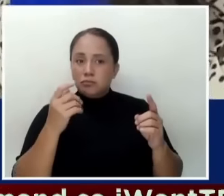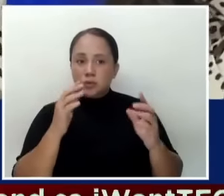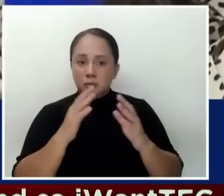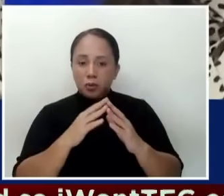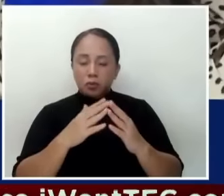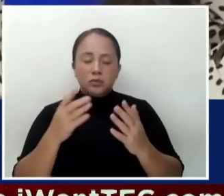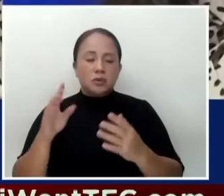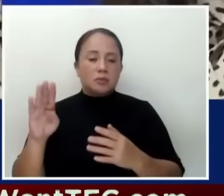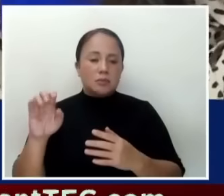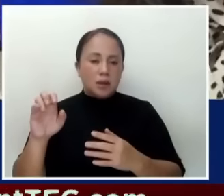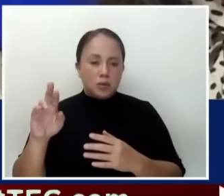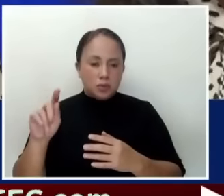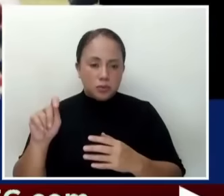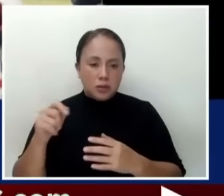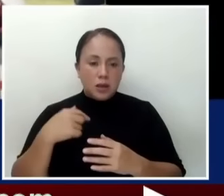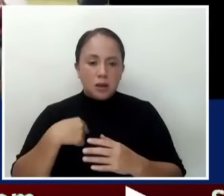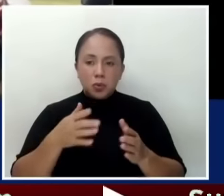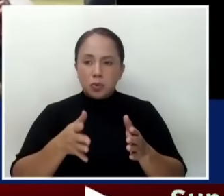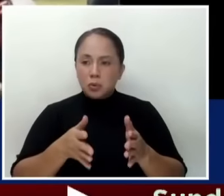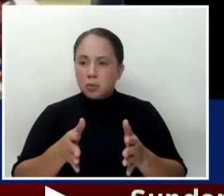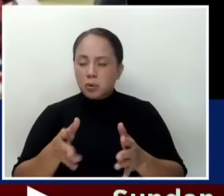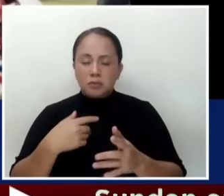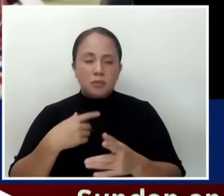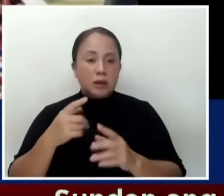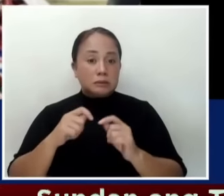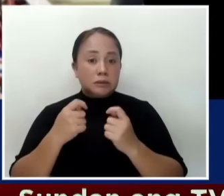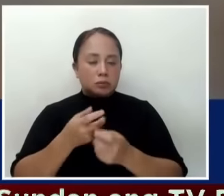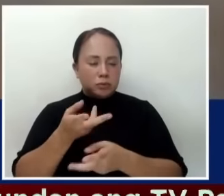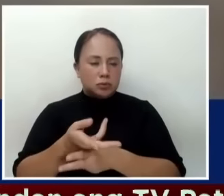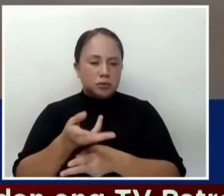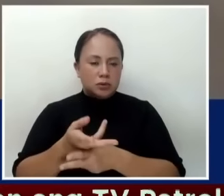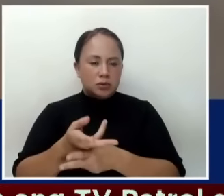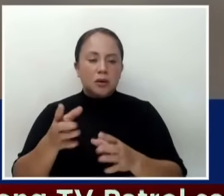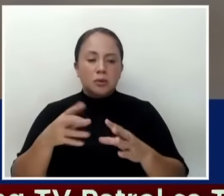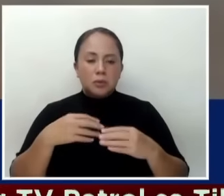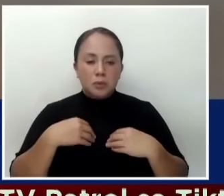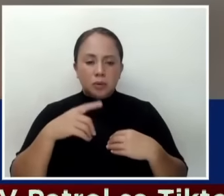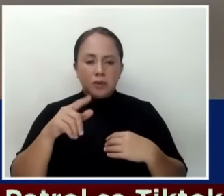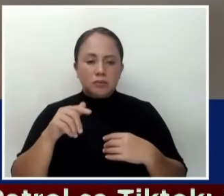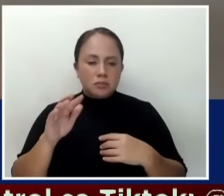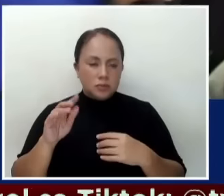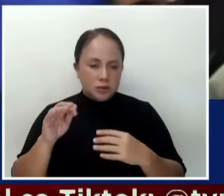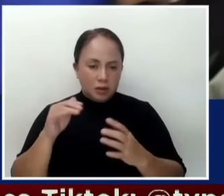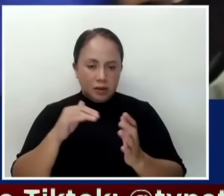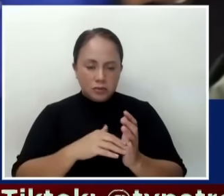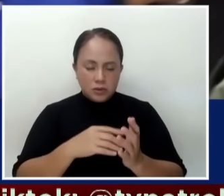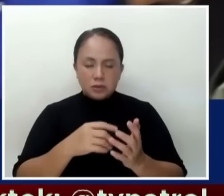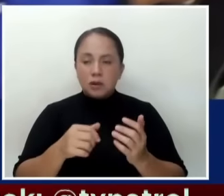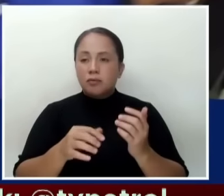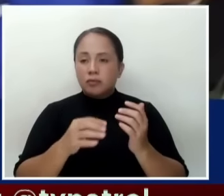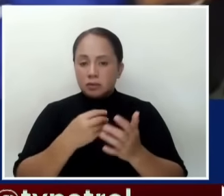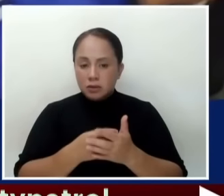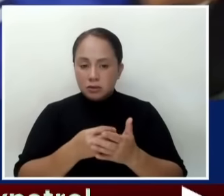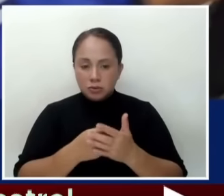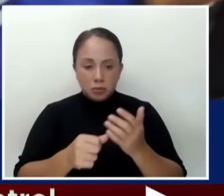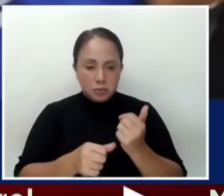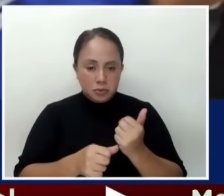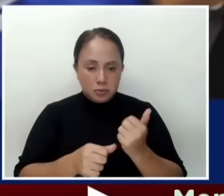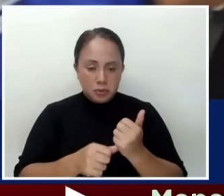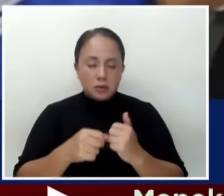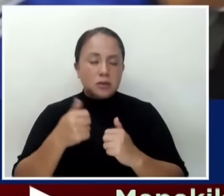mga roving teams tayo. Makatatanggap ng mahigit 150,000 pesos na financial assistance at iba pang